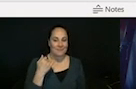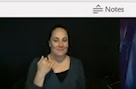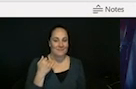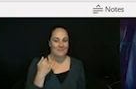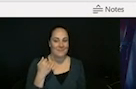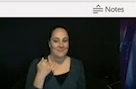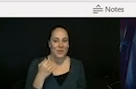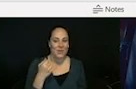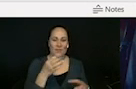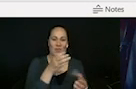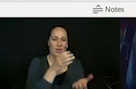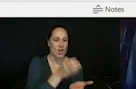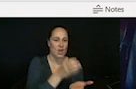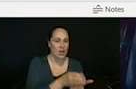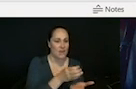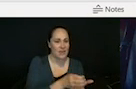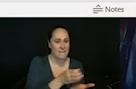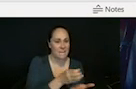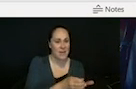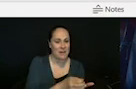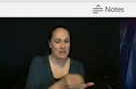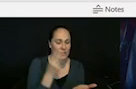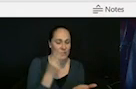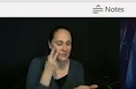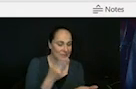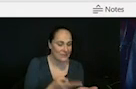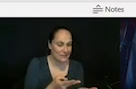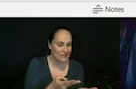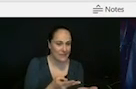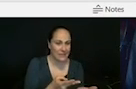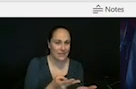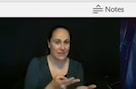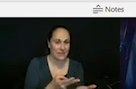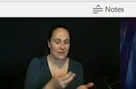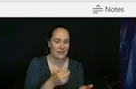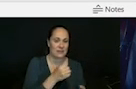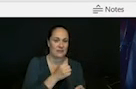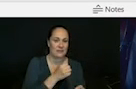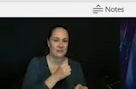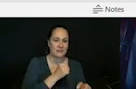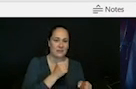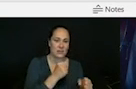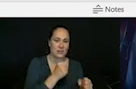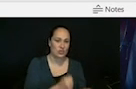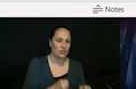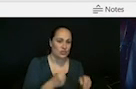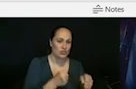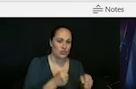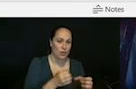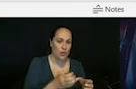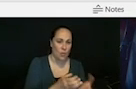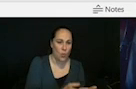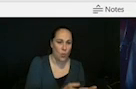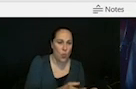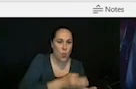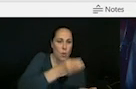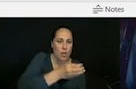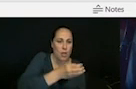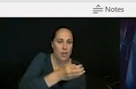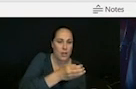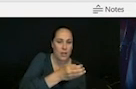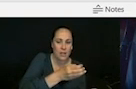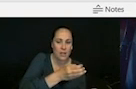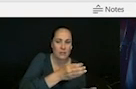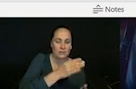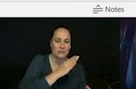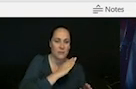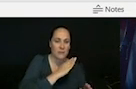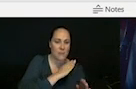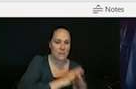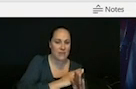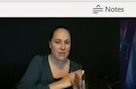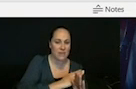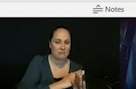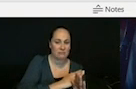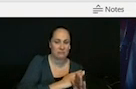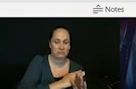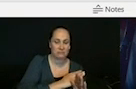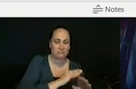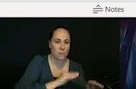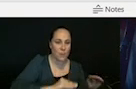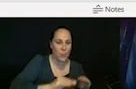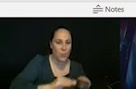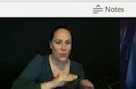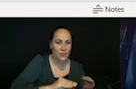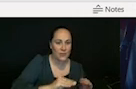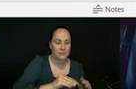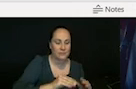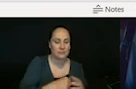there's a solid surface. Why is my storm cloud forming in the same pattern? Right? That's the question you have to ask. Why?